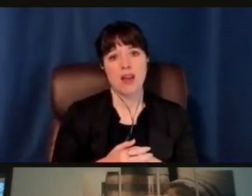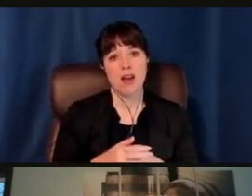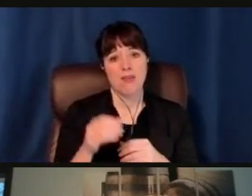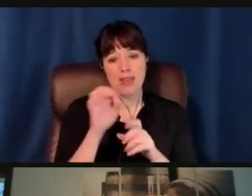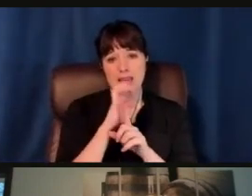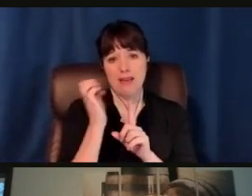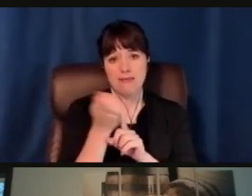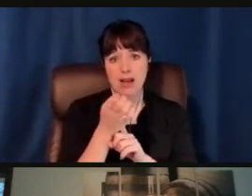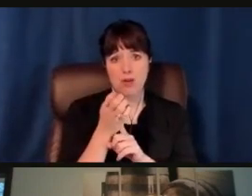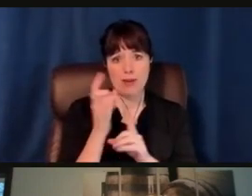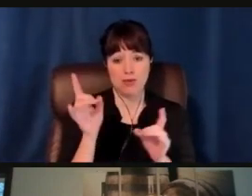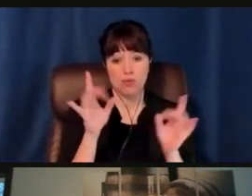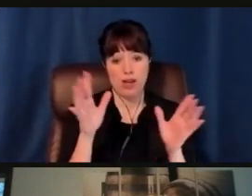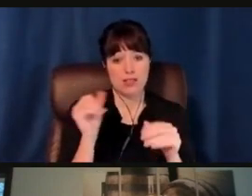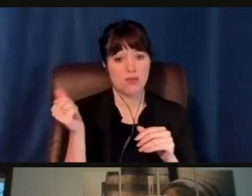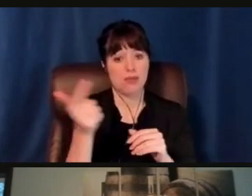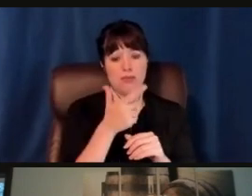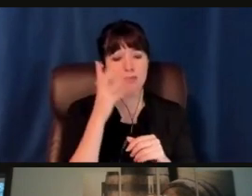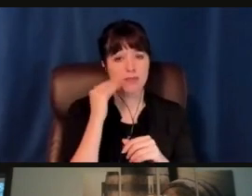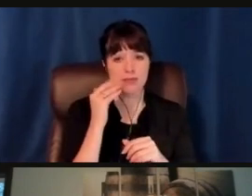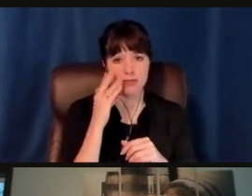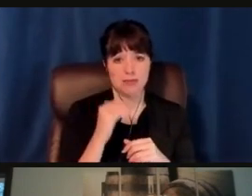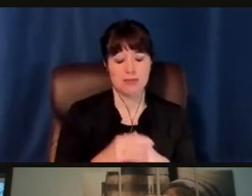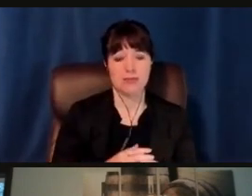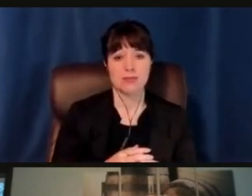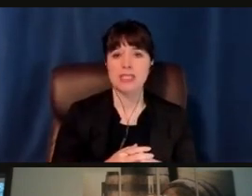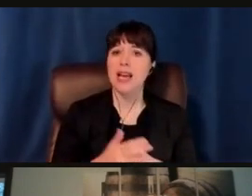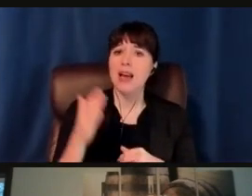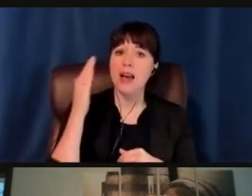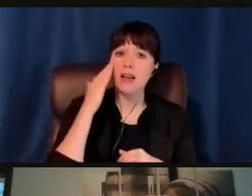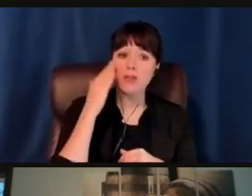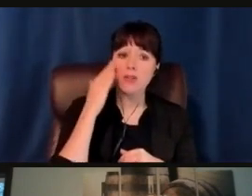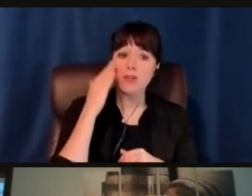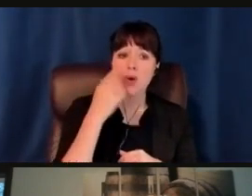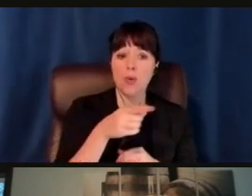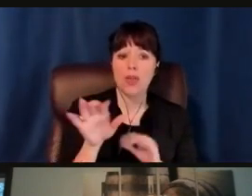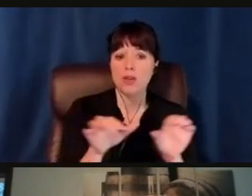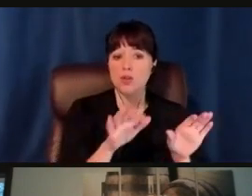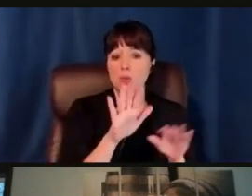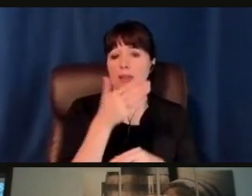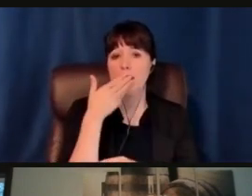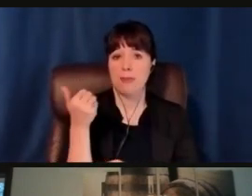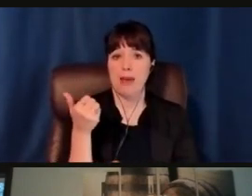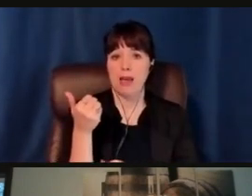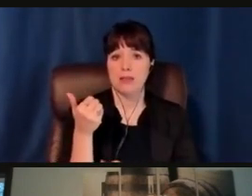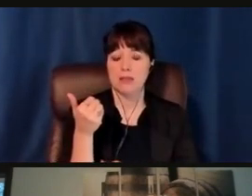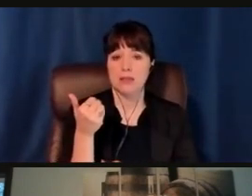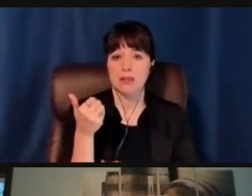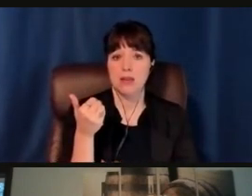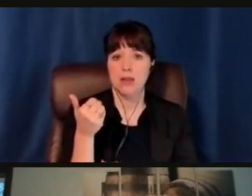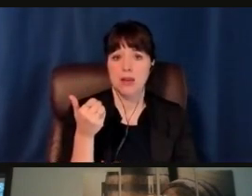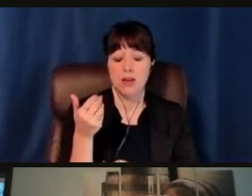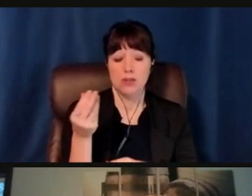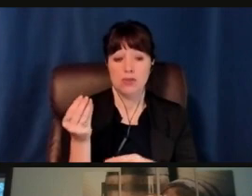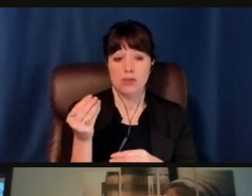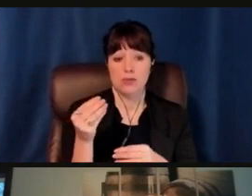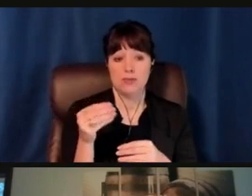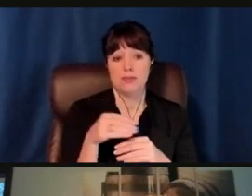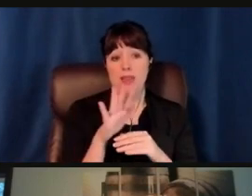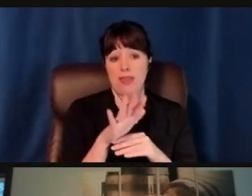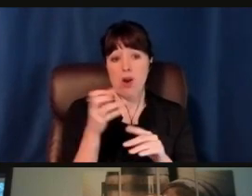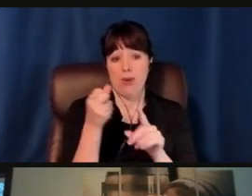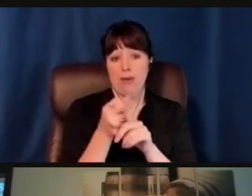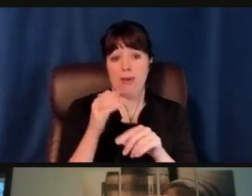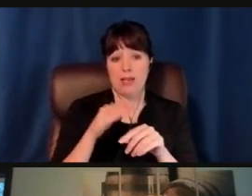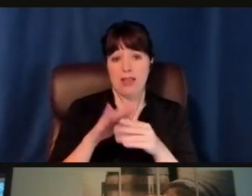environmental crisis that we are all in. And I know that they're doing their best to further their impacts on the city within that